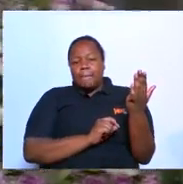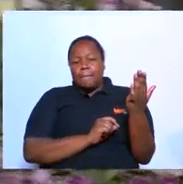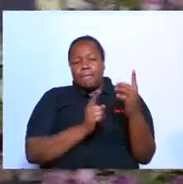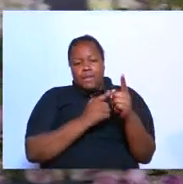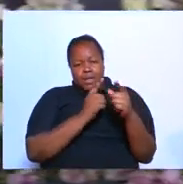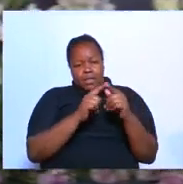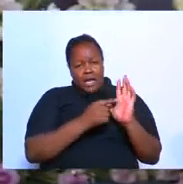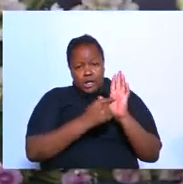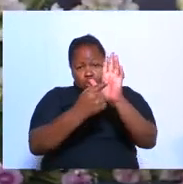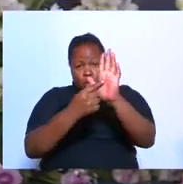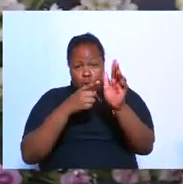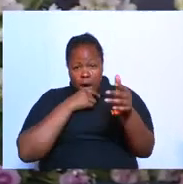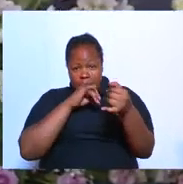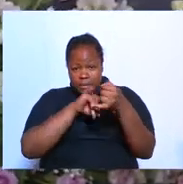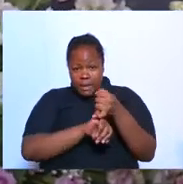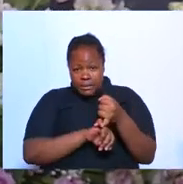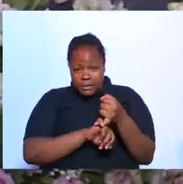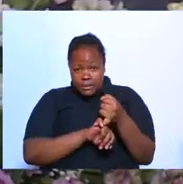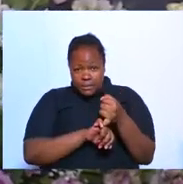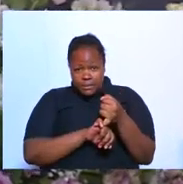then show him